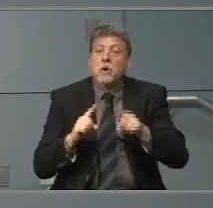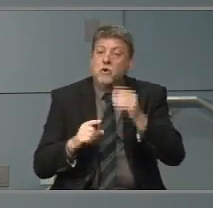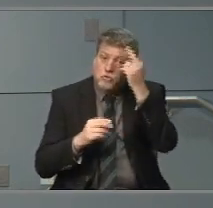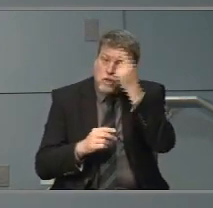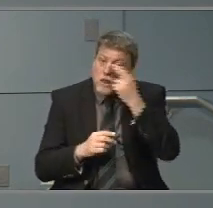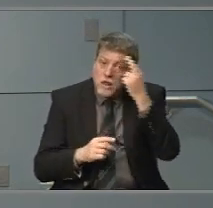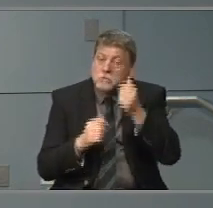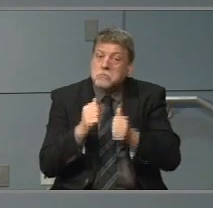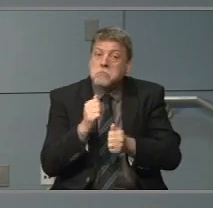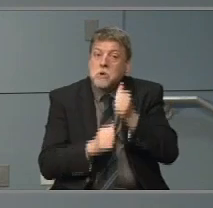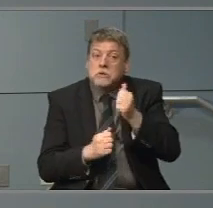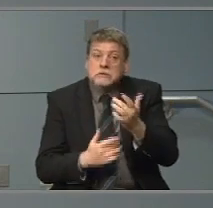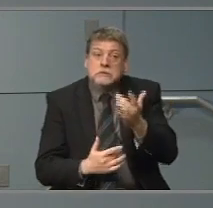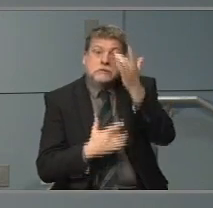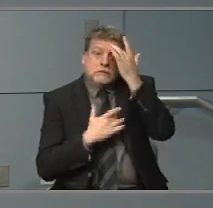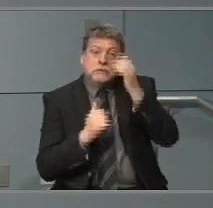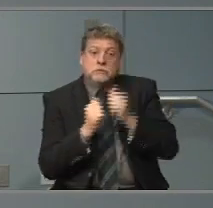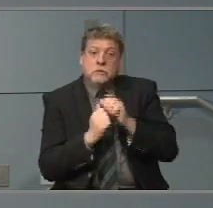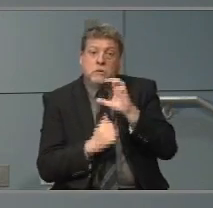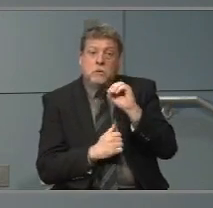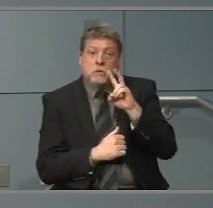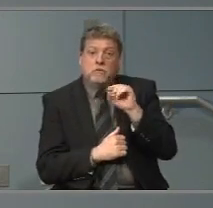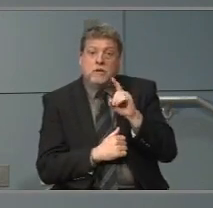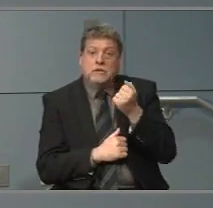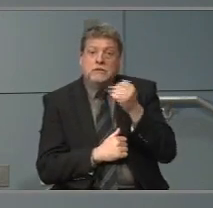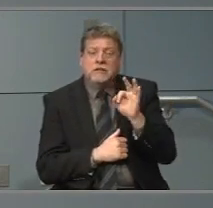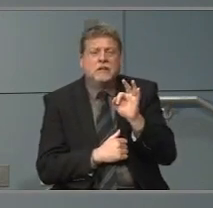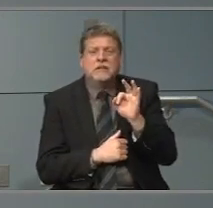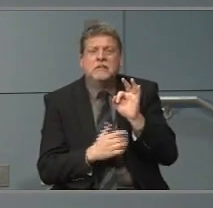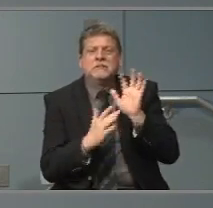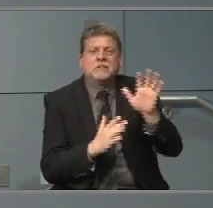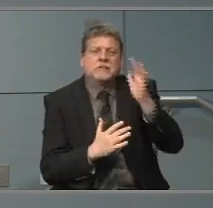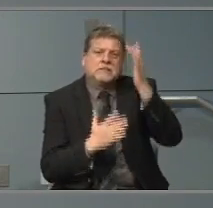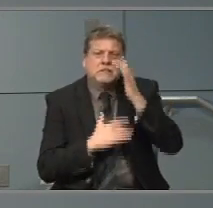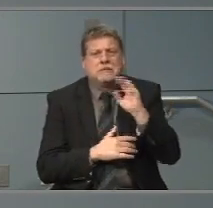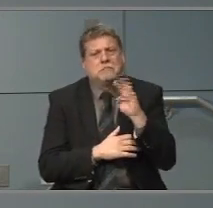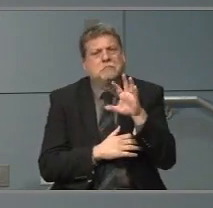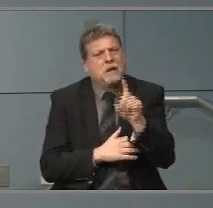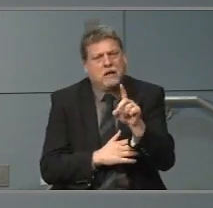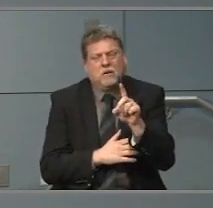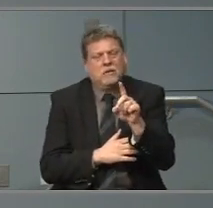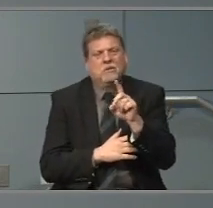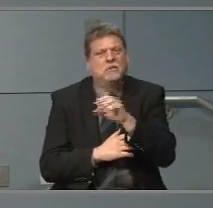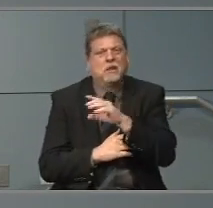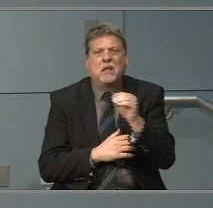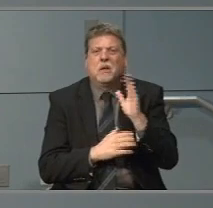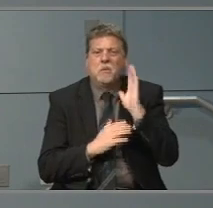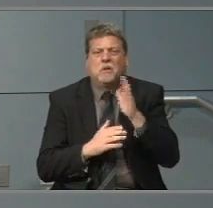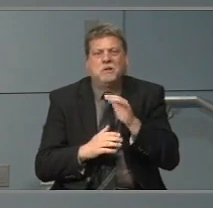who get COVID-19 will have mild illness and will recover at home. Thank you. Turn it to.